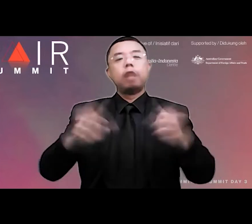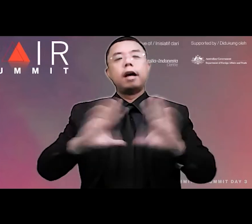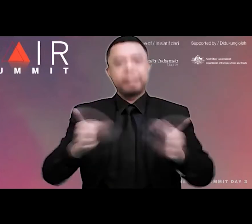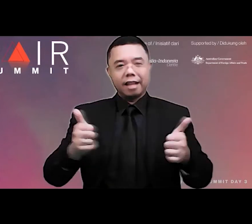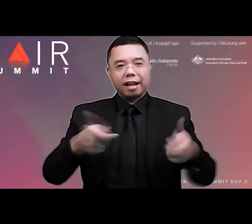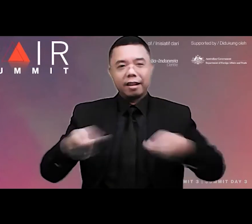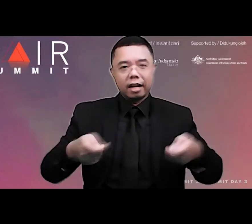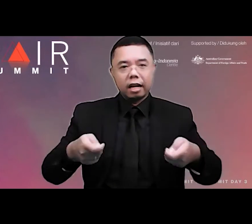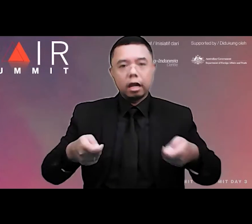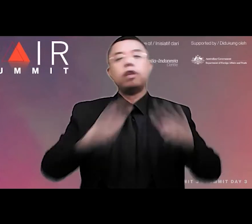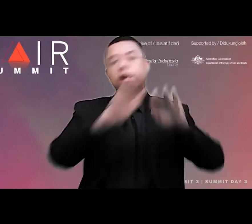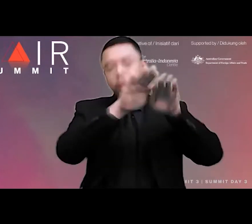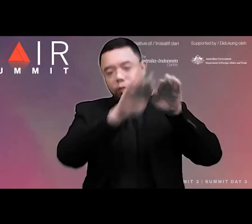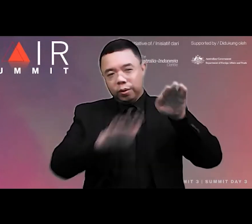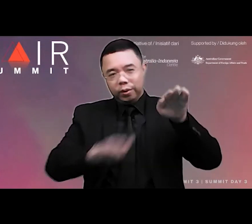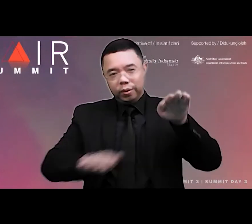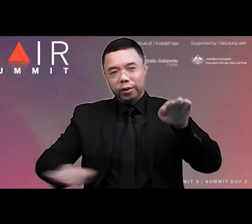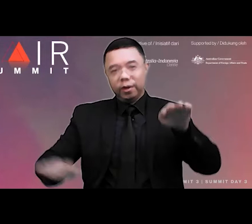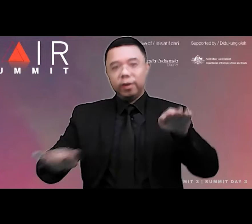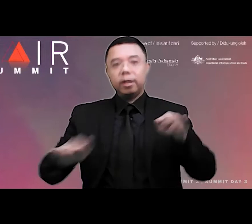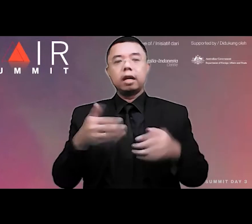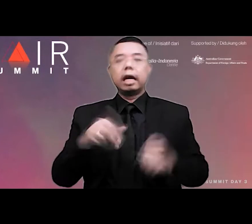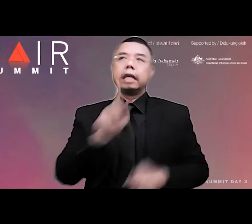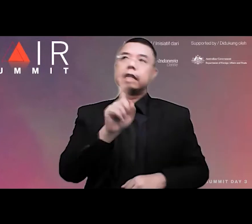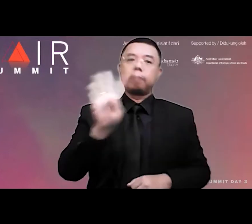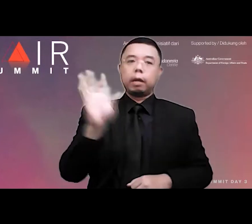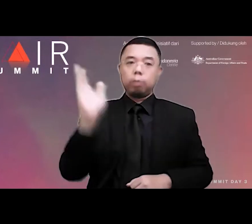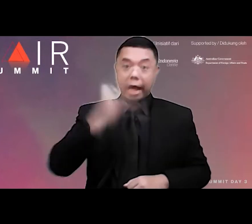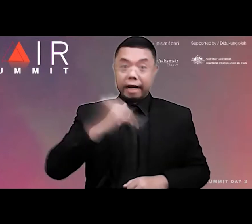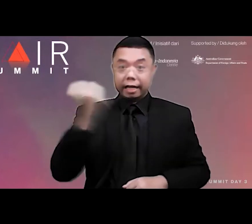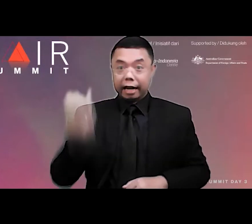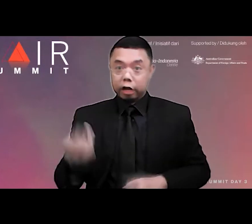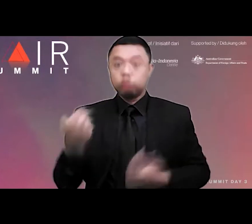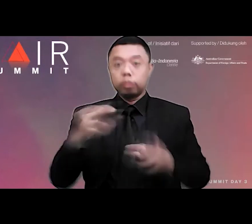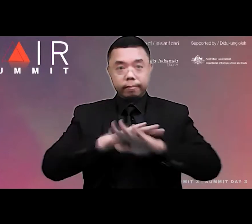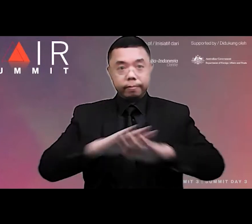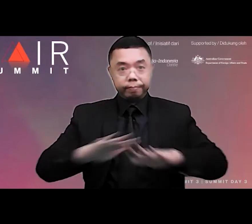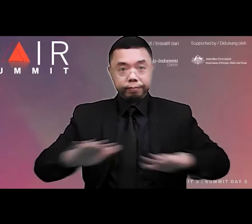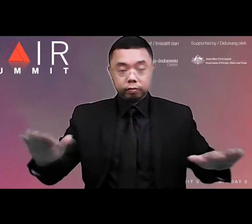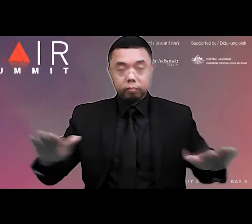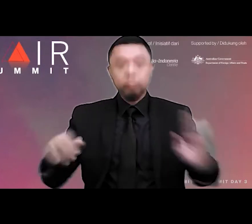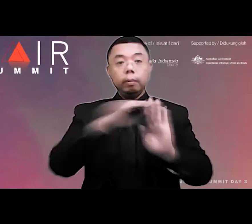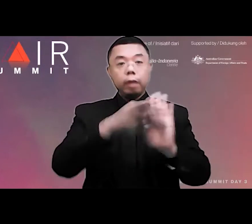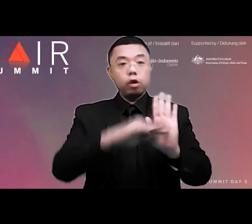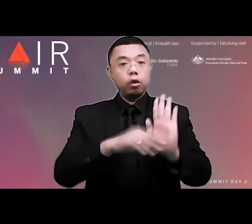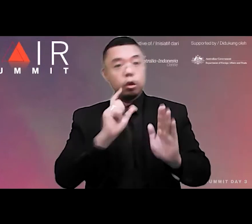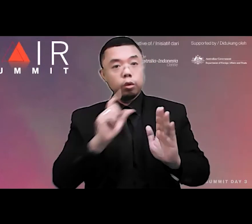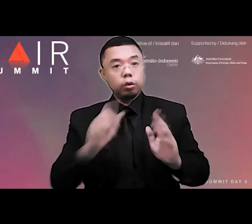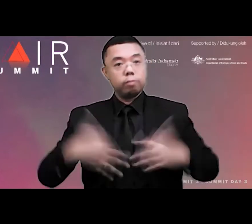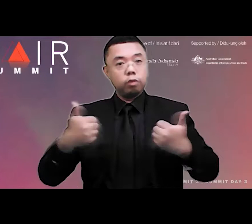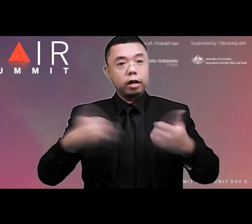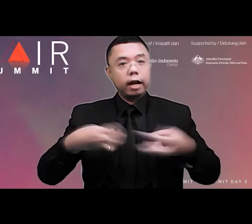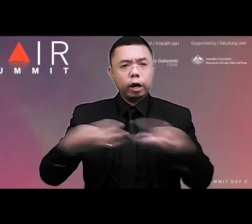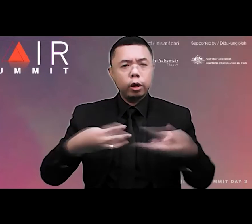140 days, and various policy on economic recovery was on the track, so that